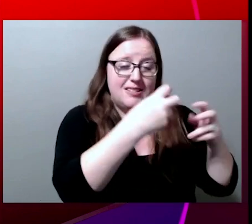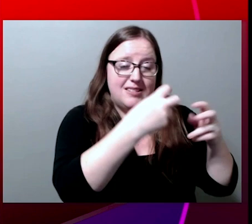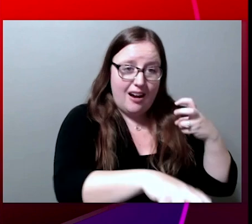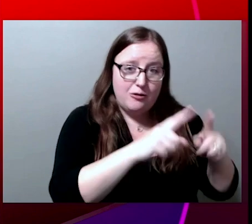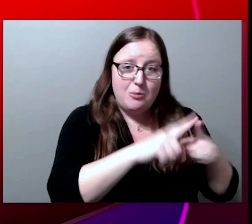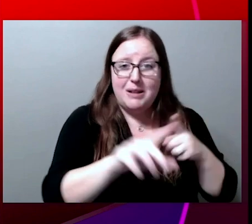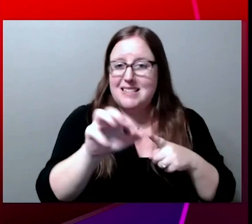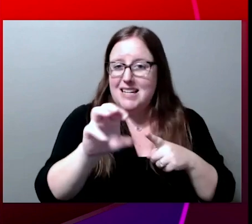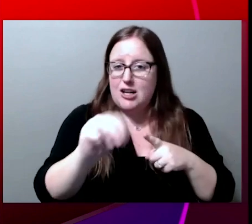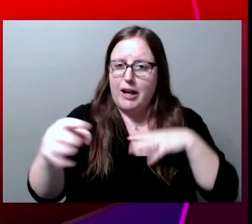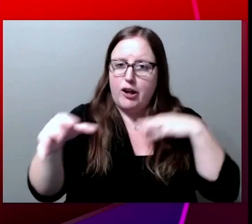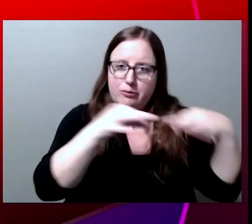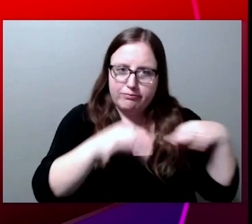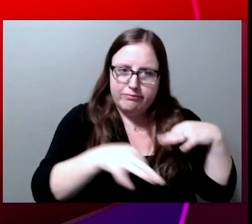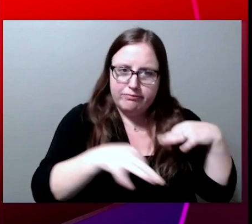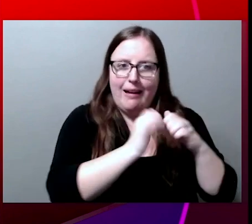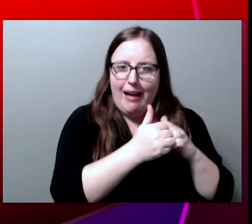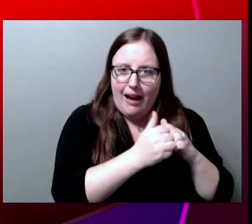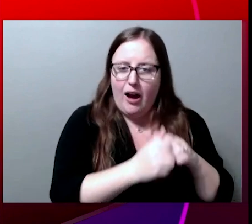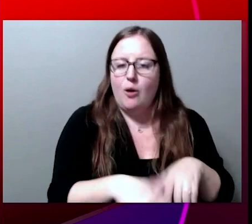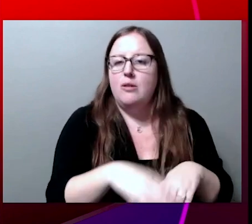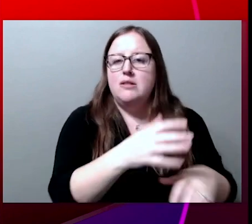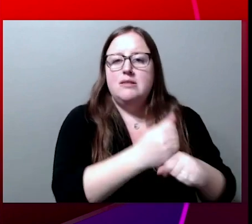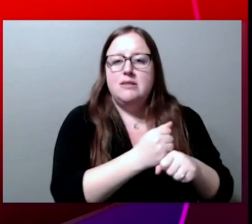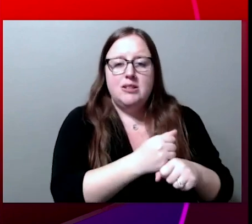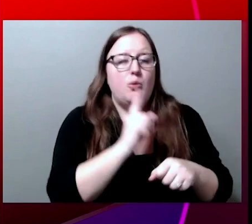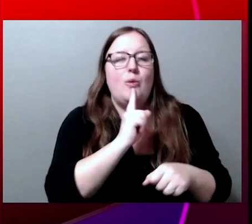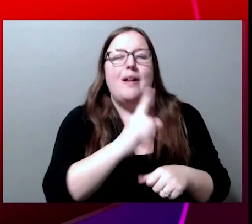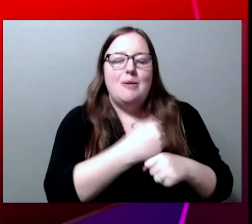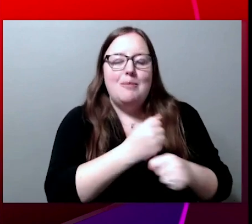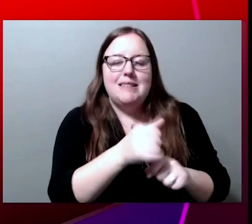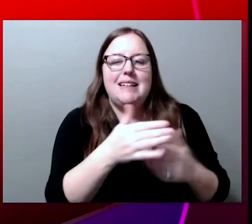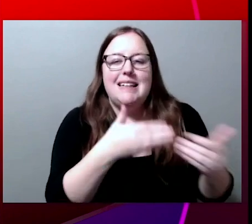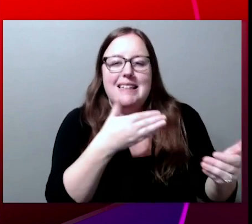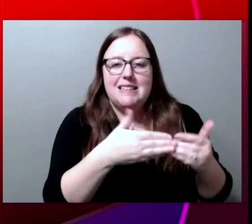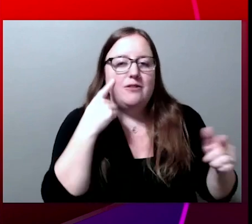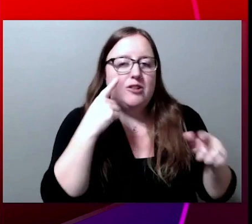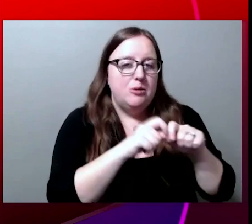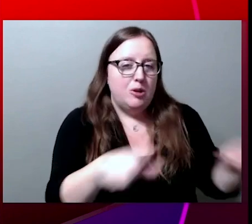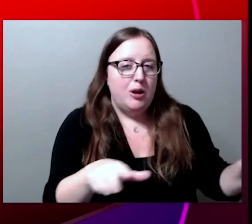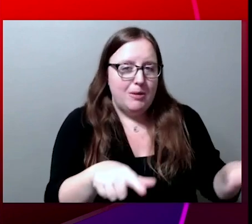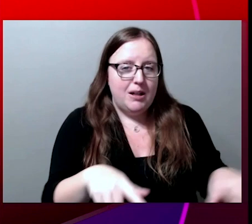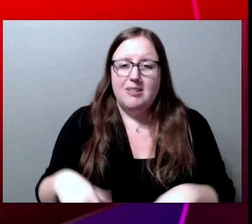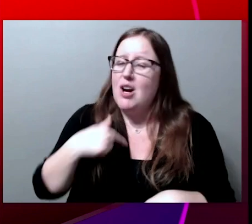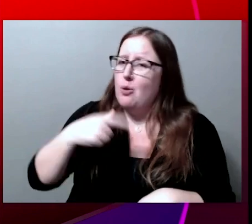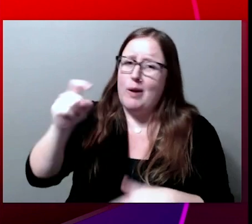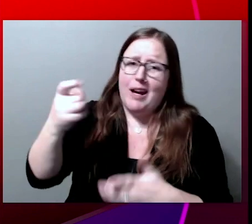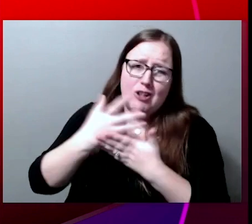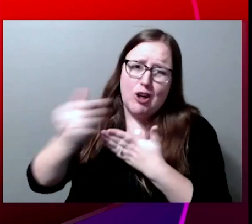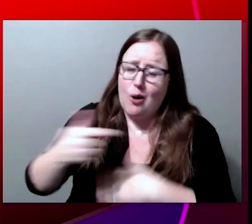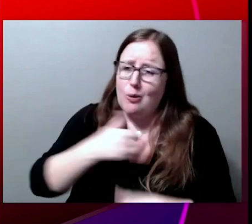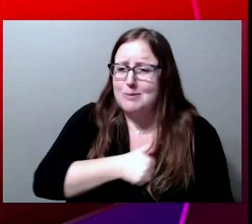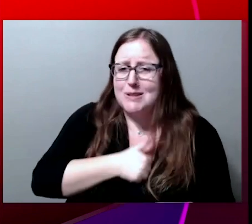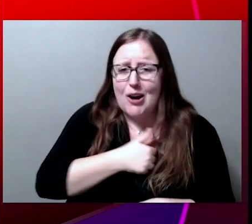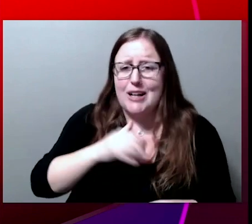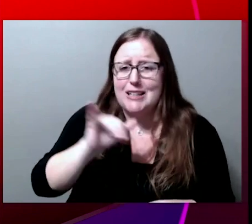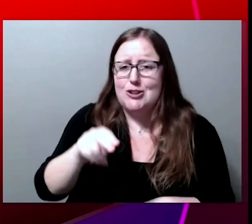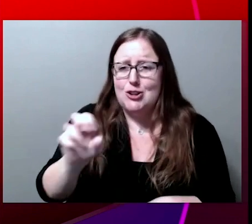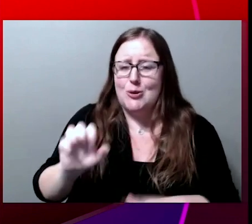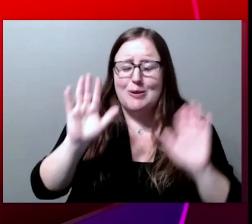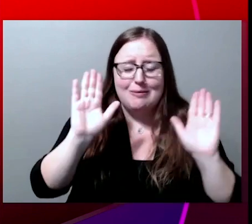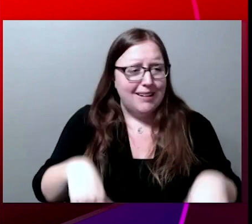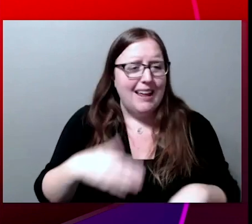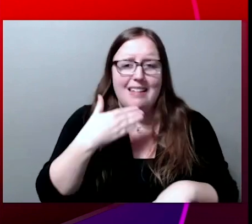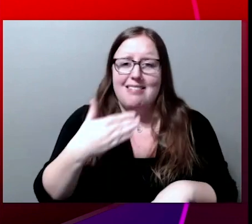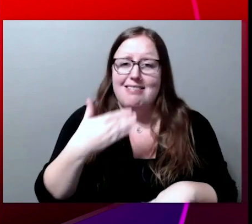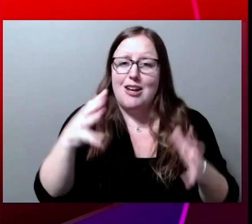you through all that, creates API endpoints for you, makes it very easy to deploy a model. But June, we've got to go, unfortunately. I'm so sorry. Yeah. Thank you so